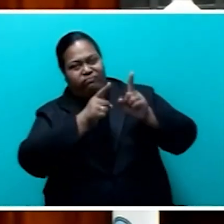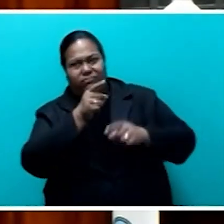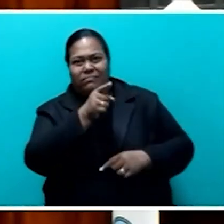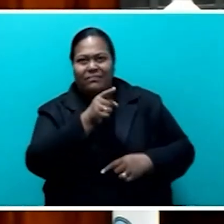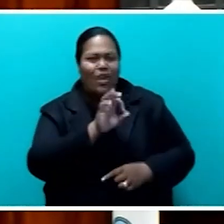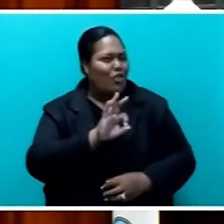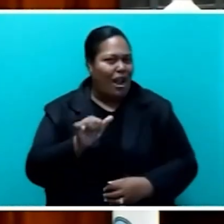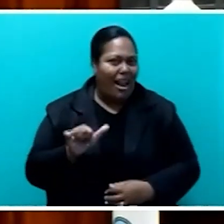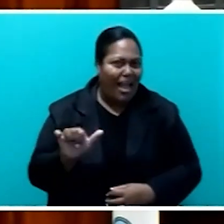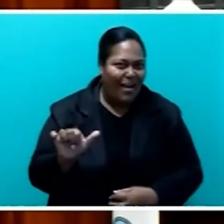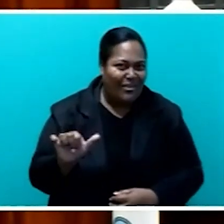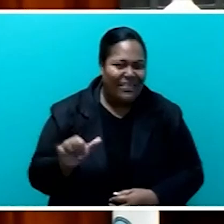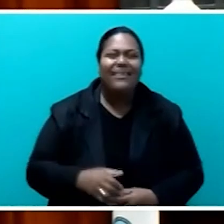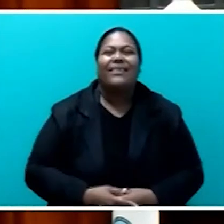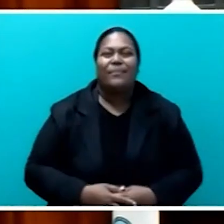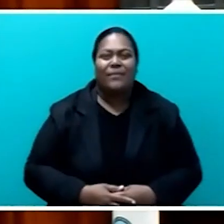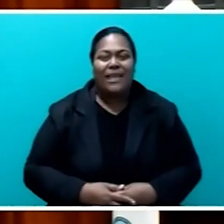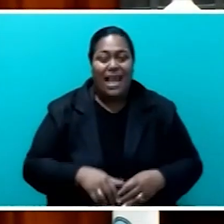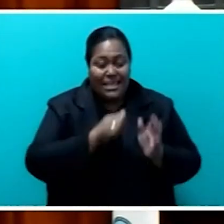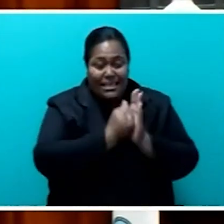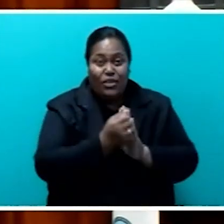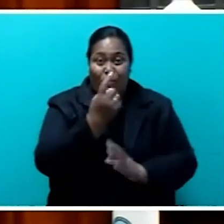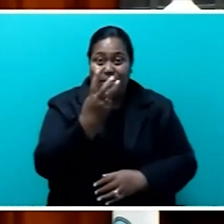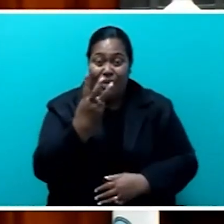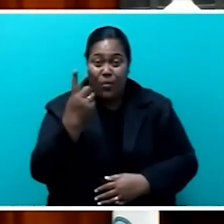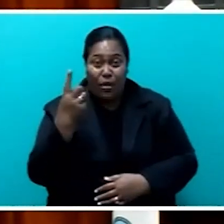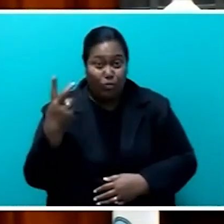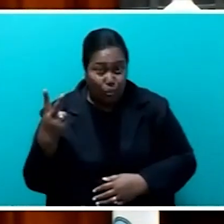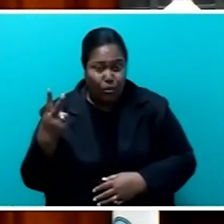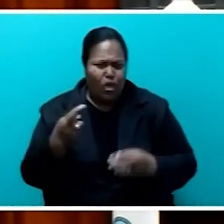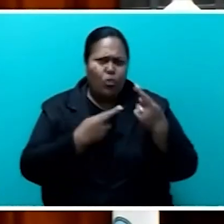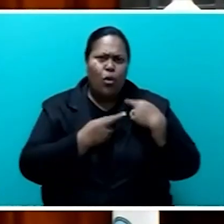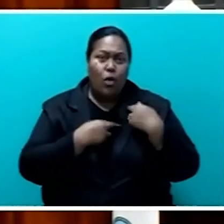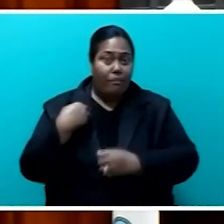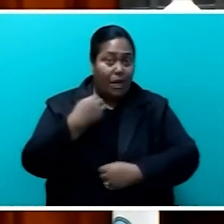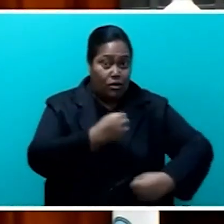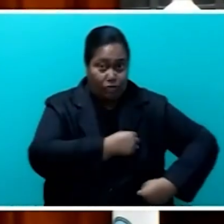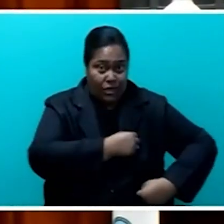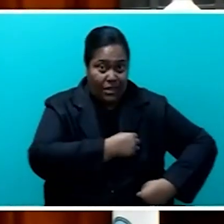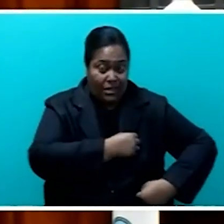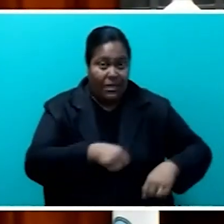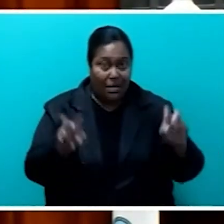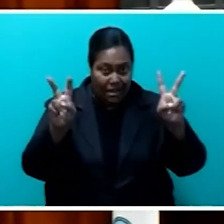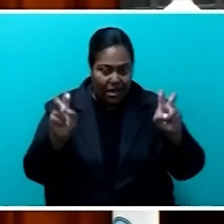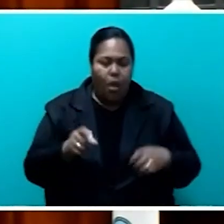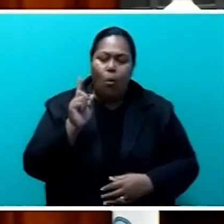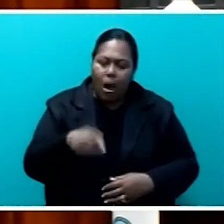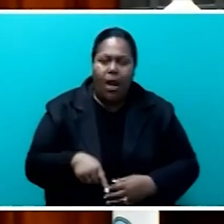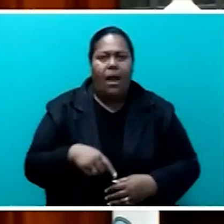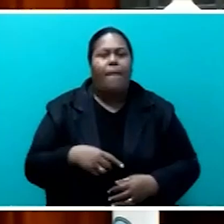Mr. Speaker, Section 1312 on the role of the military has been the subject of criticism and